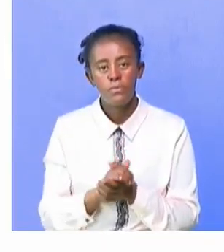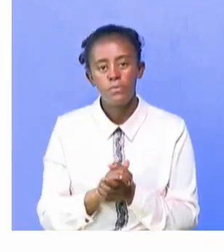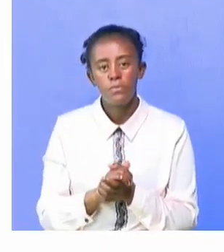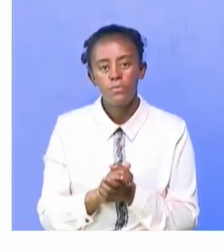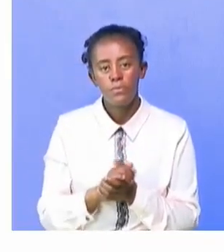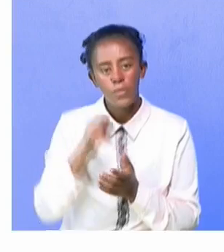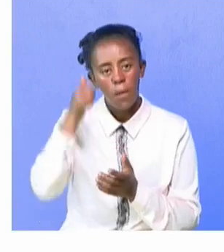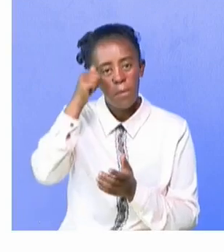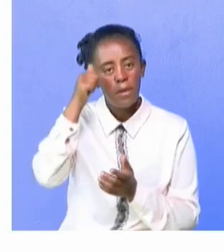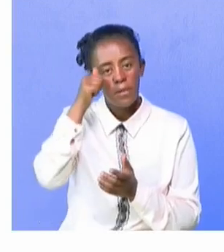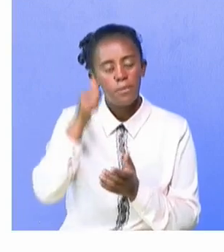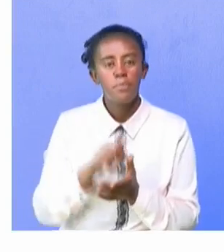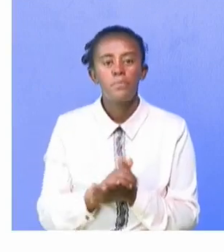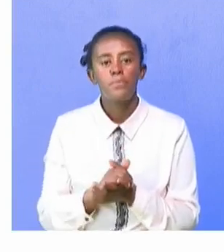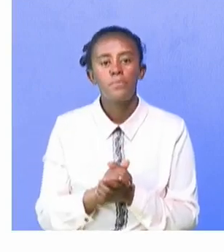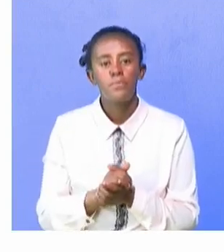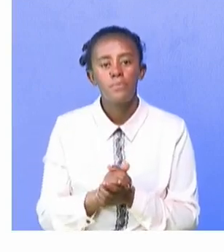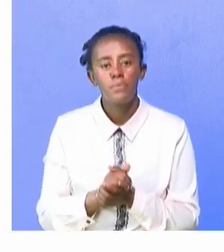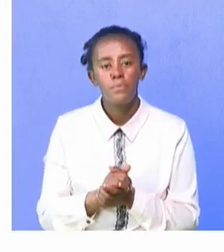Abai.